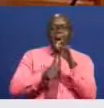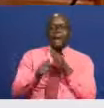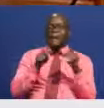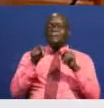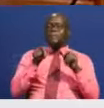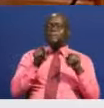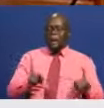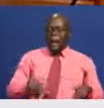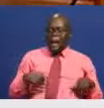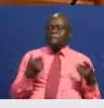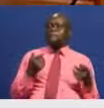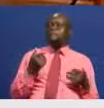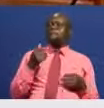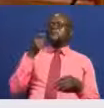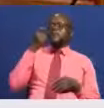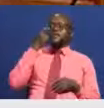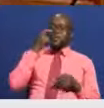Lifeline Sudan,